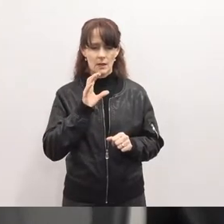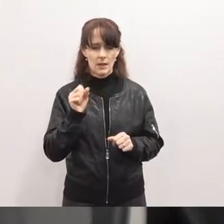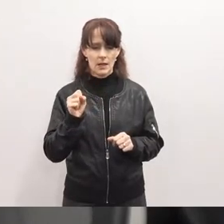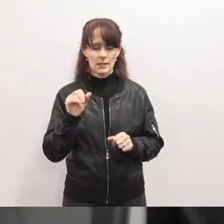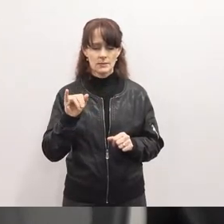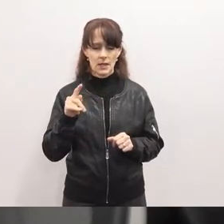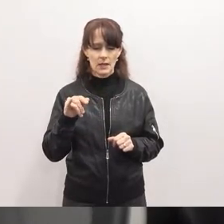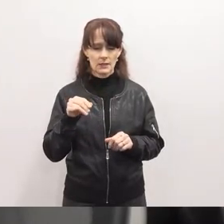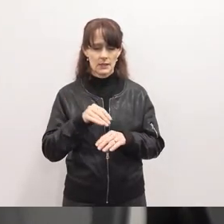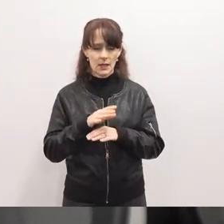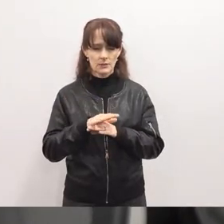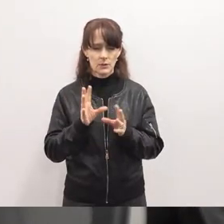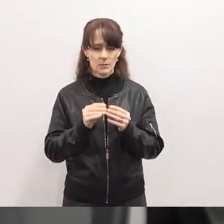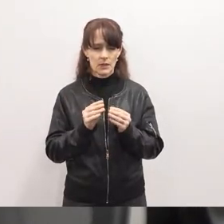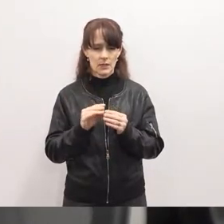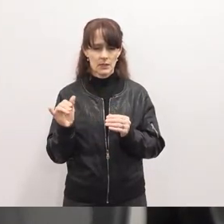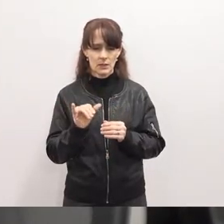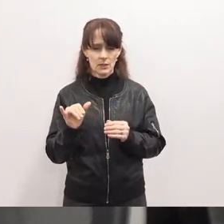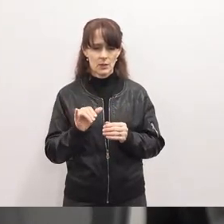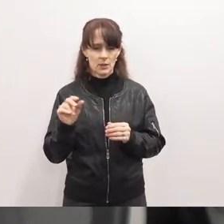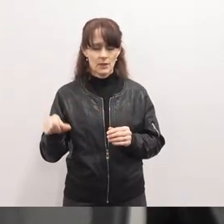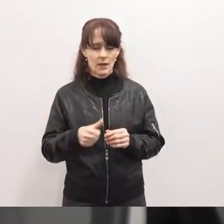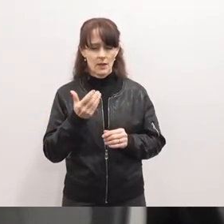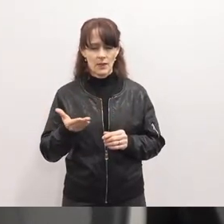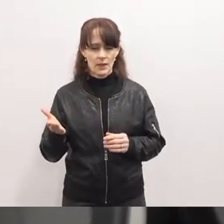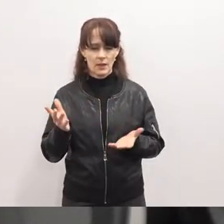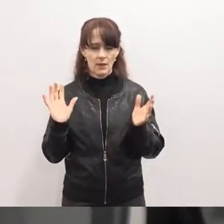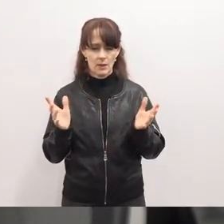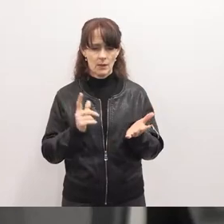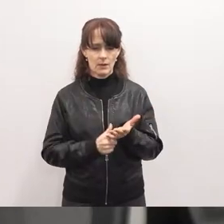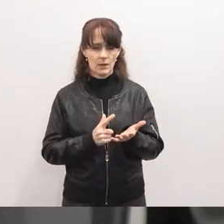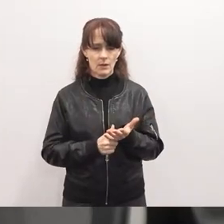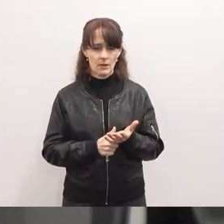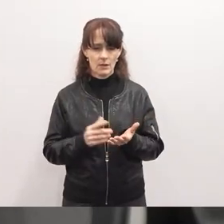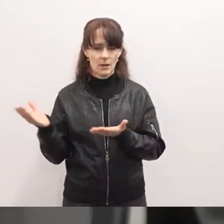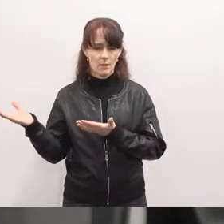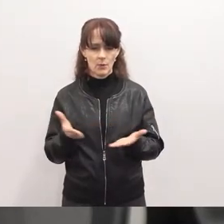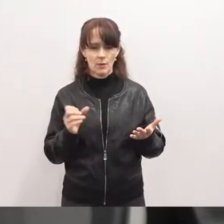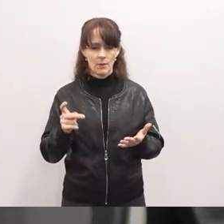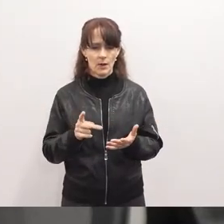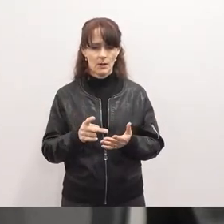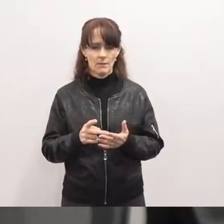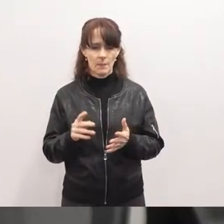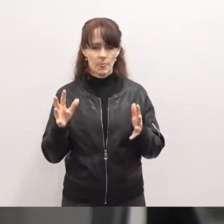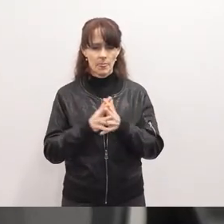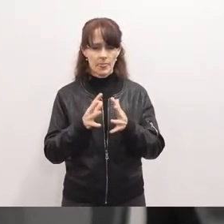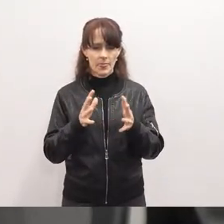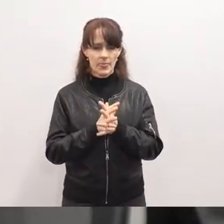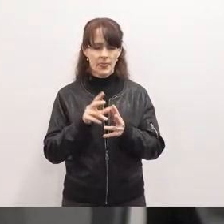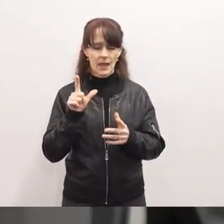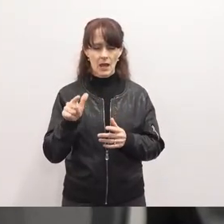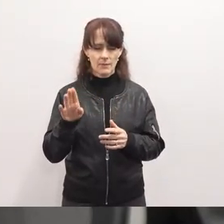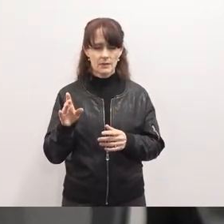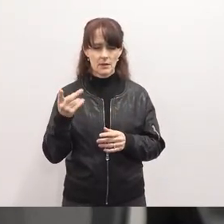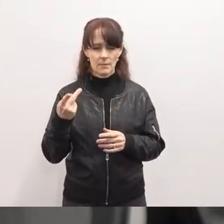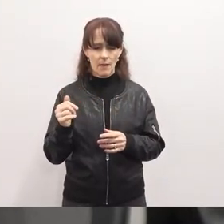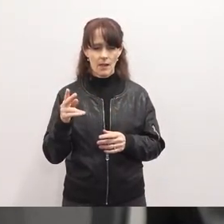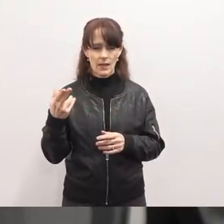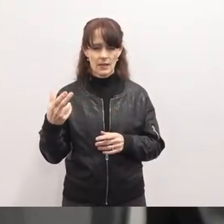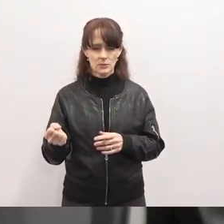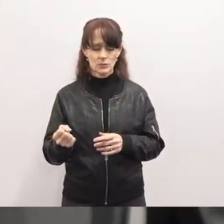meetings as such as too. The other thing I want to discuss is we really need to bring back football back to Long Beach Poly High